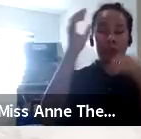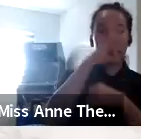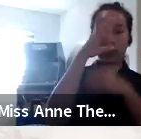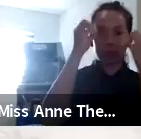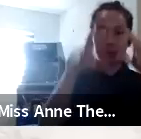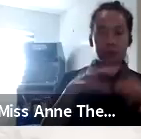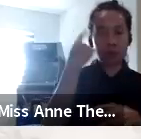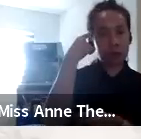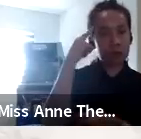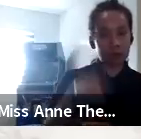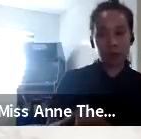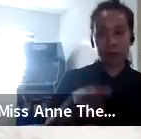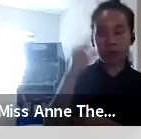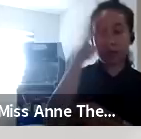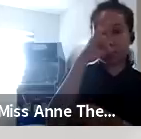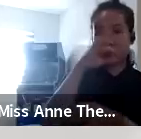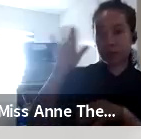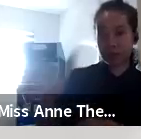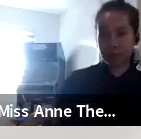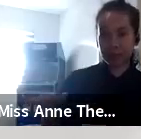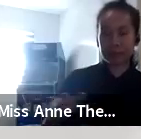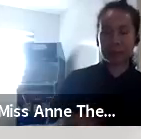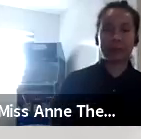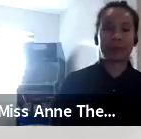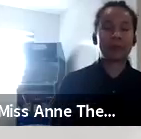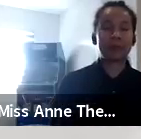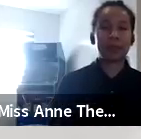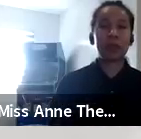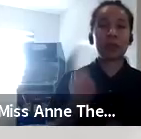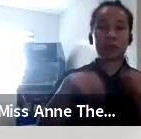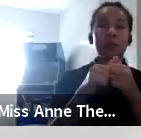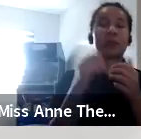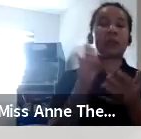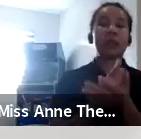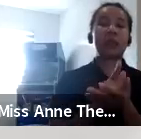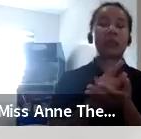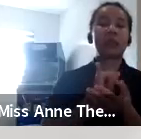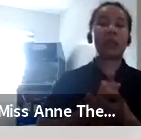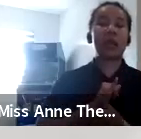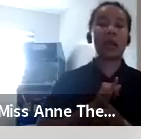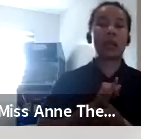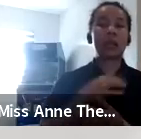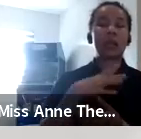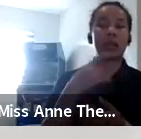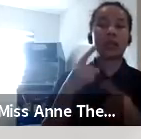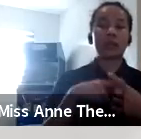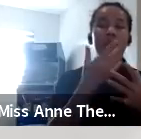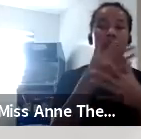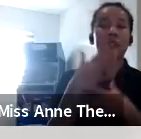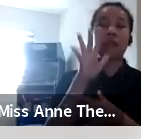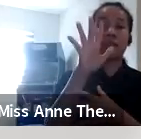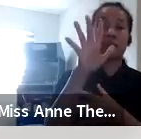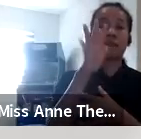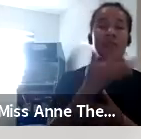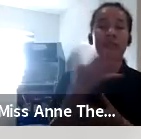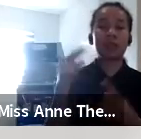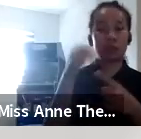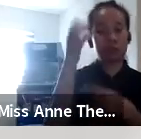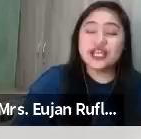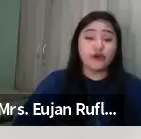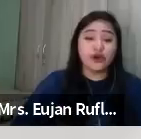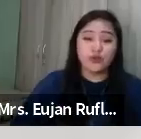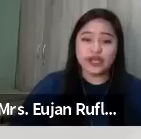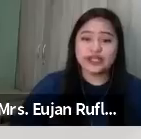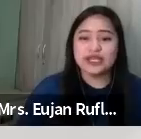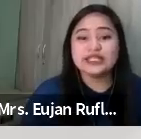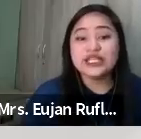sa batang Filipino. So with that, I would like to share 5 things to consider in order to